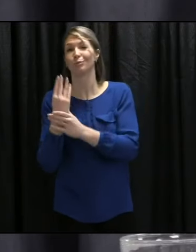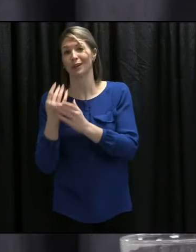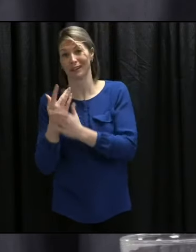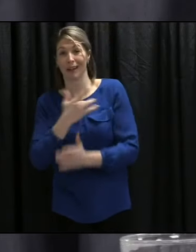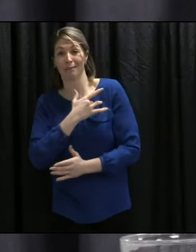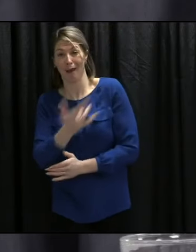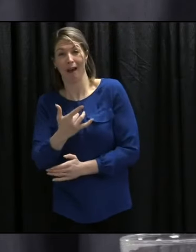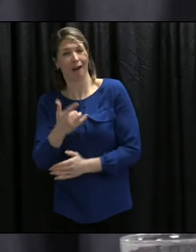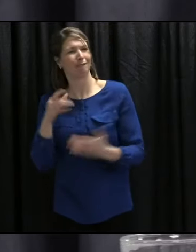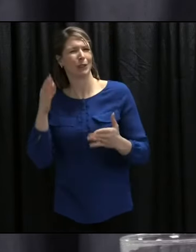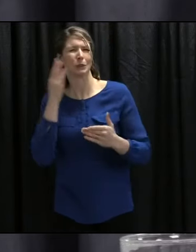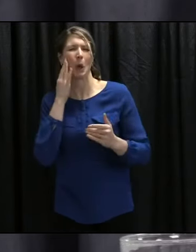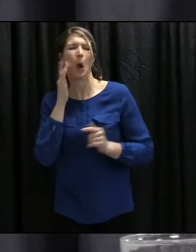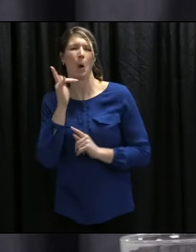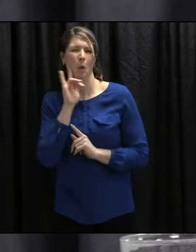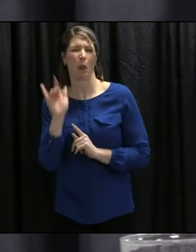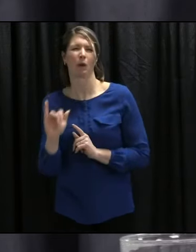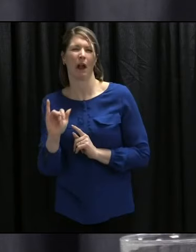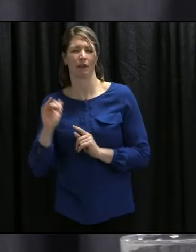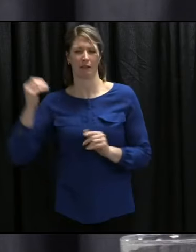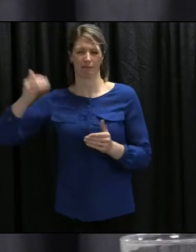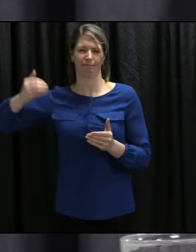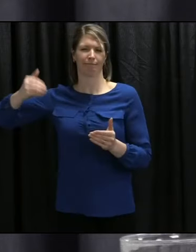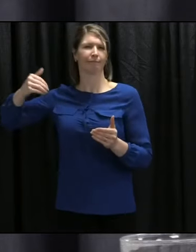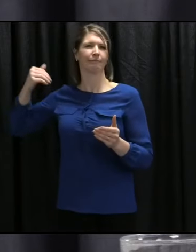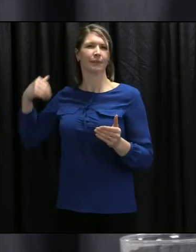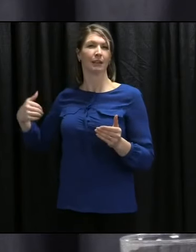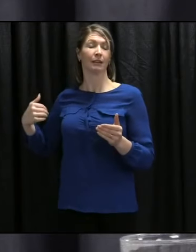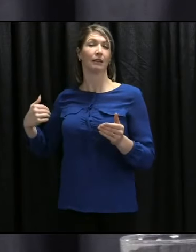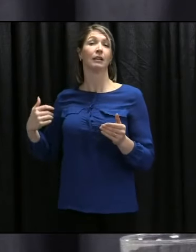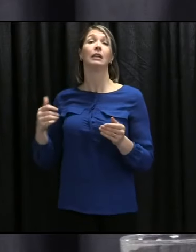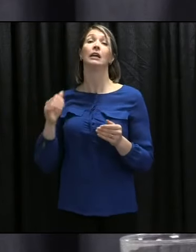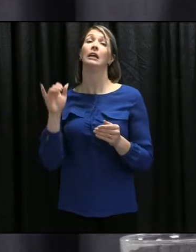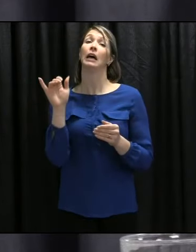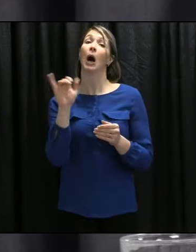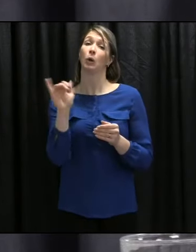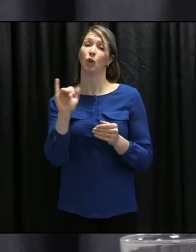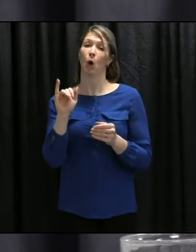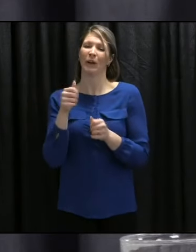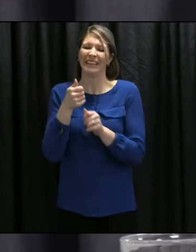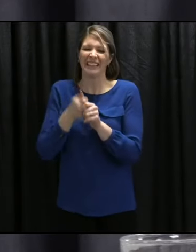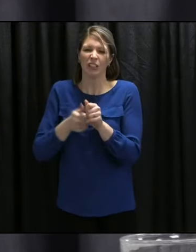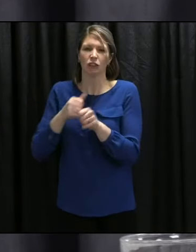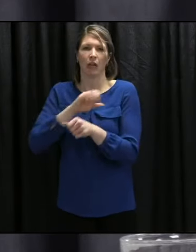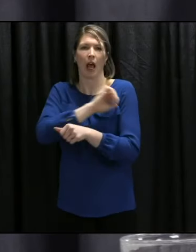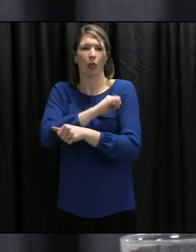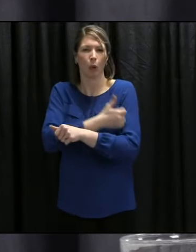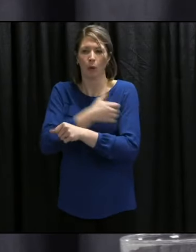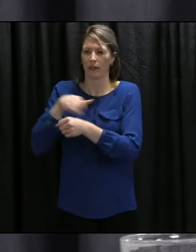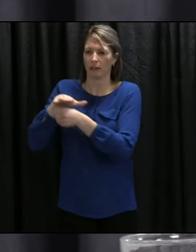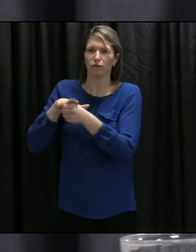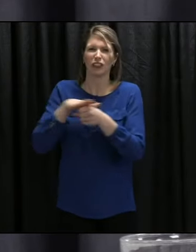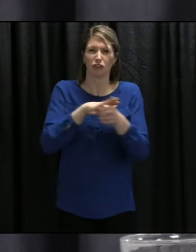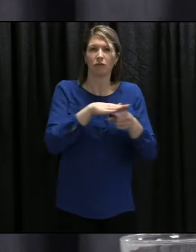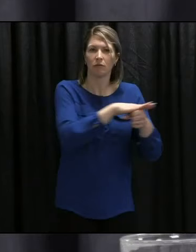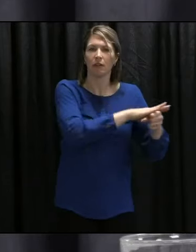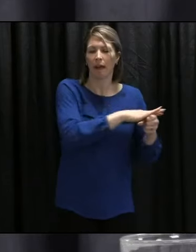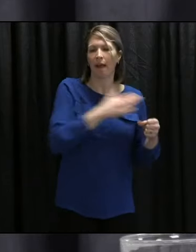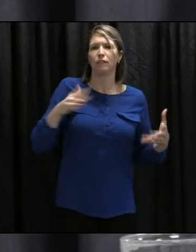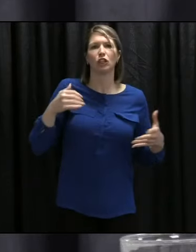challenges around PPE. We have a stockpile of kits with each regional health authority that a home can